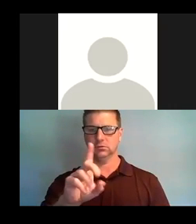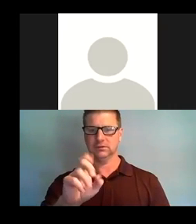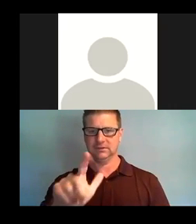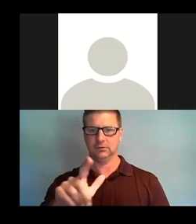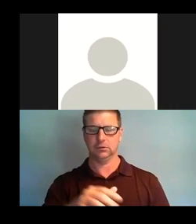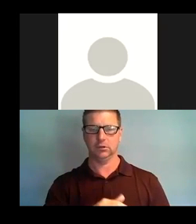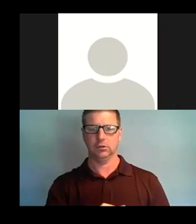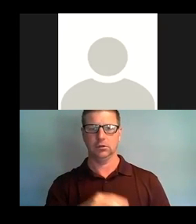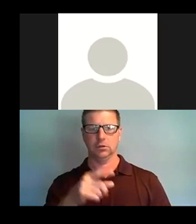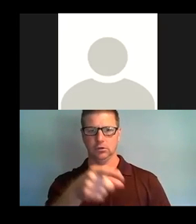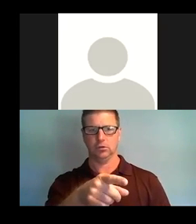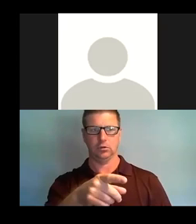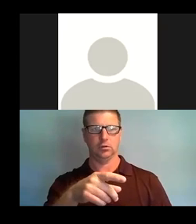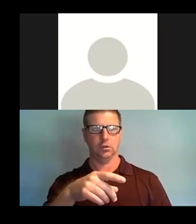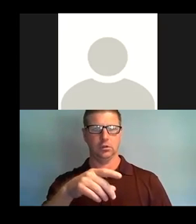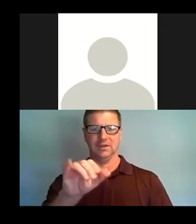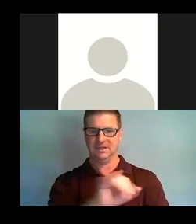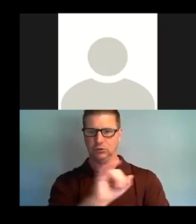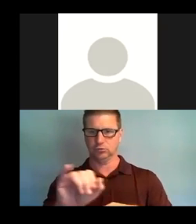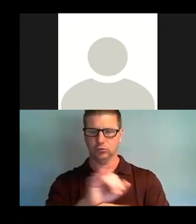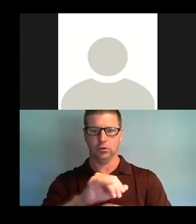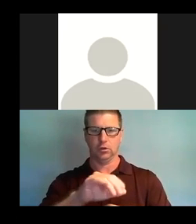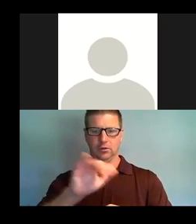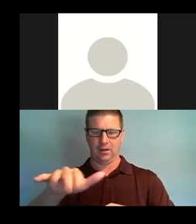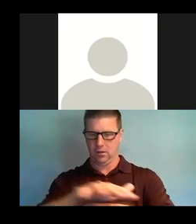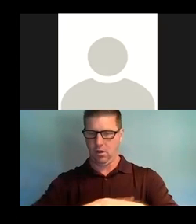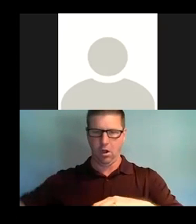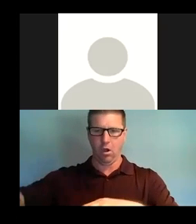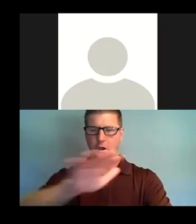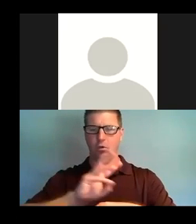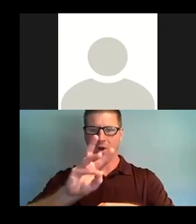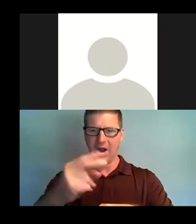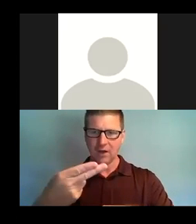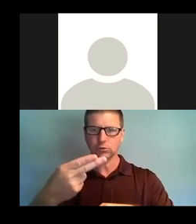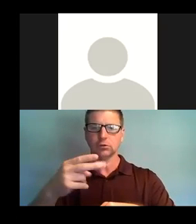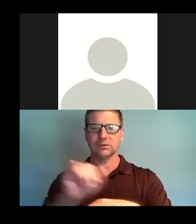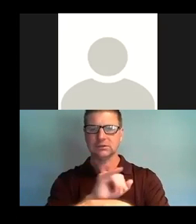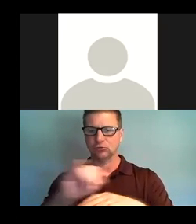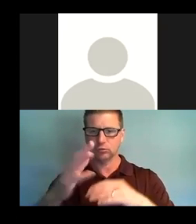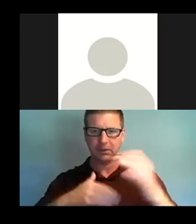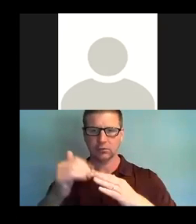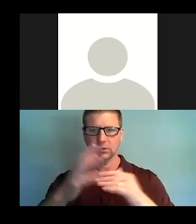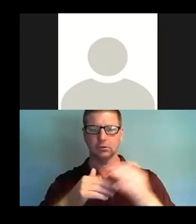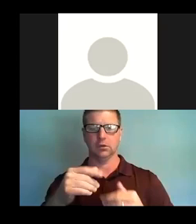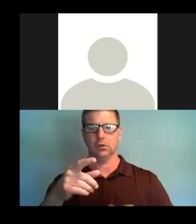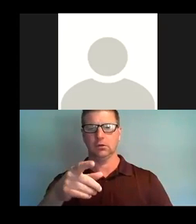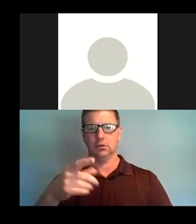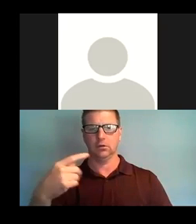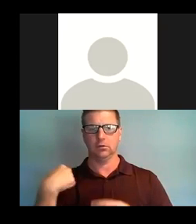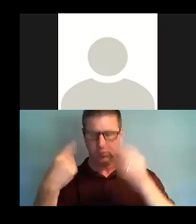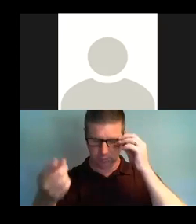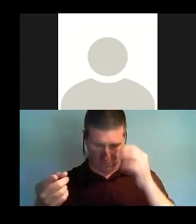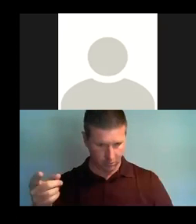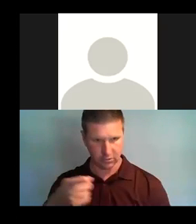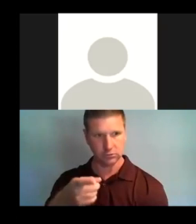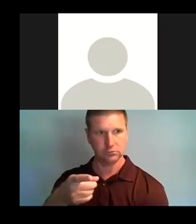that's in a industrial park surrounded by warehouses and other industrial buildings. traditionally, you know, this would be a candidate simply